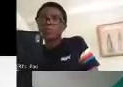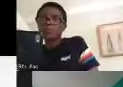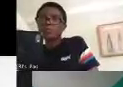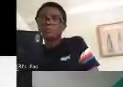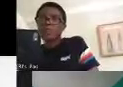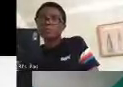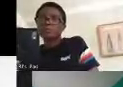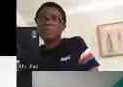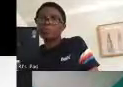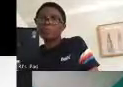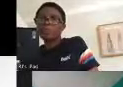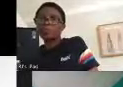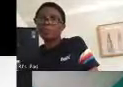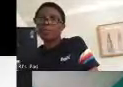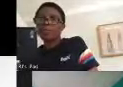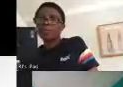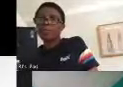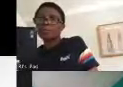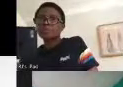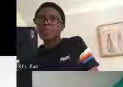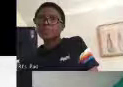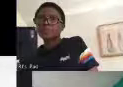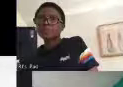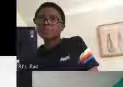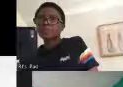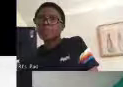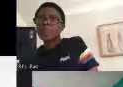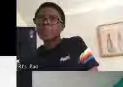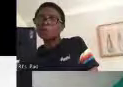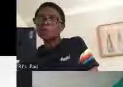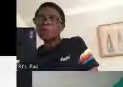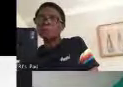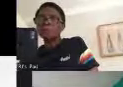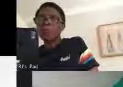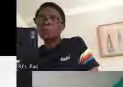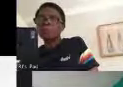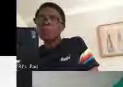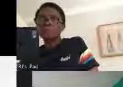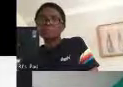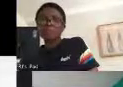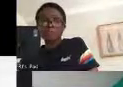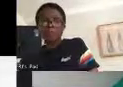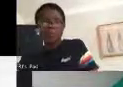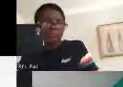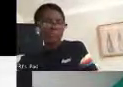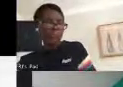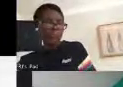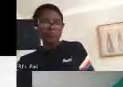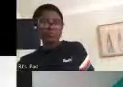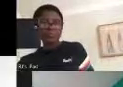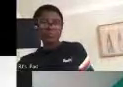a child with learning disabilities and what to do about it. And I think the last point is so very